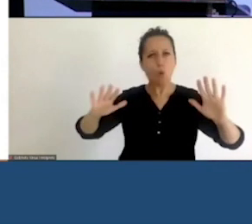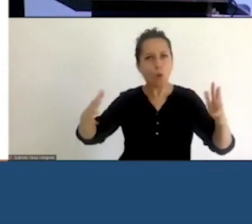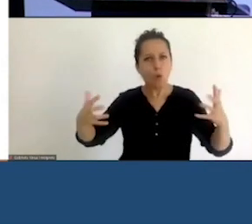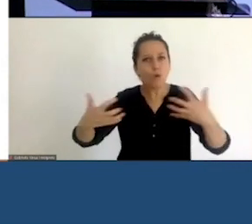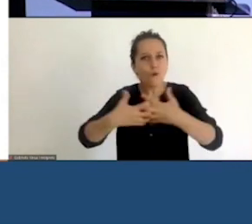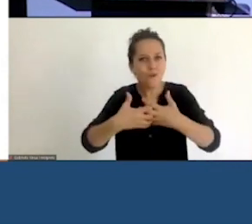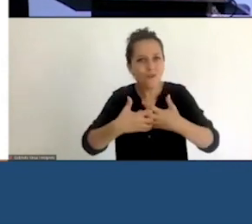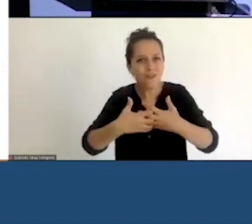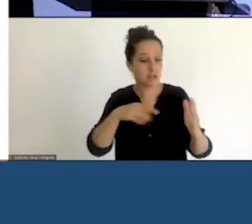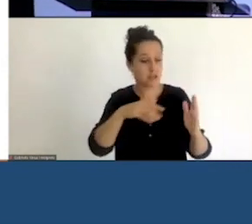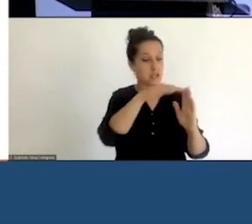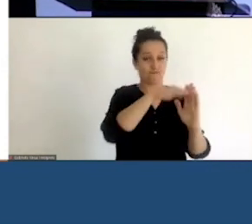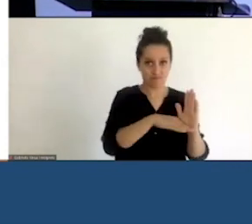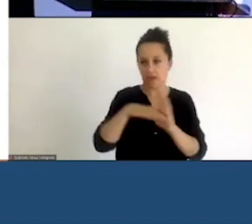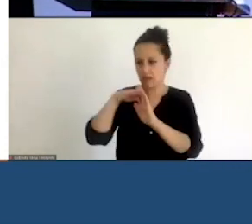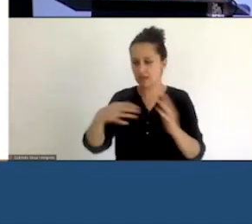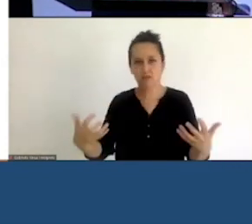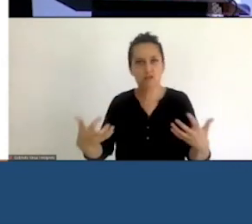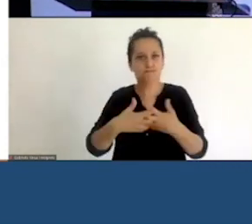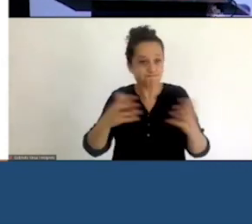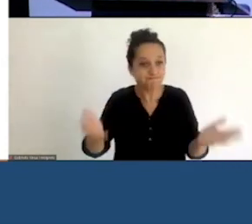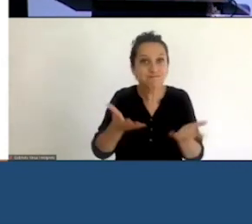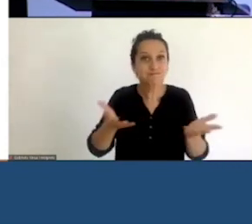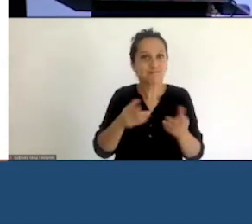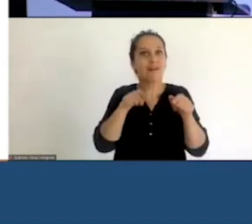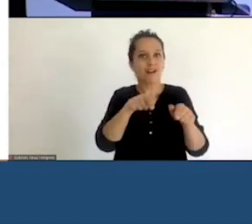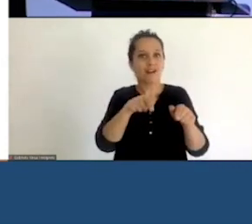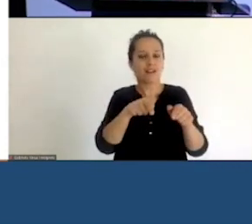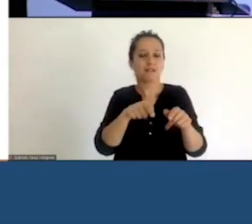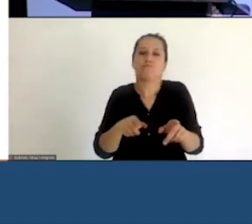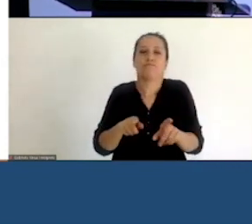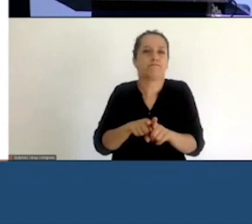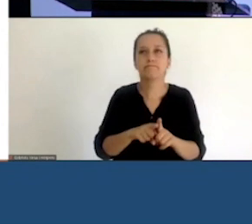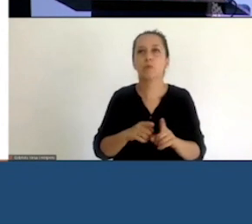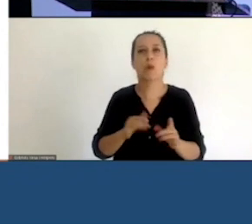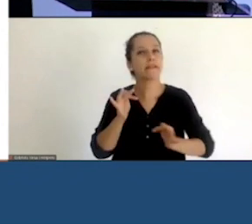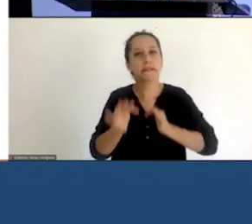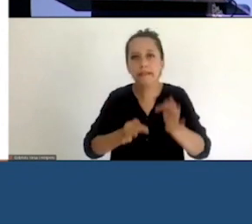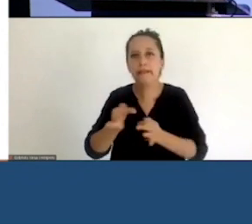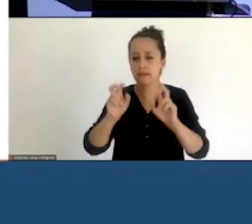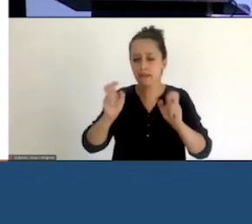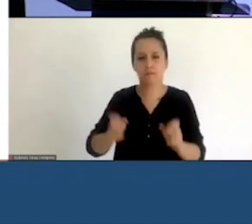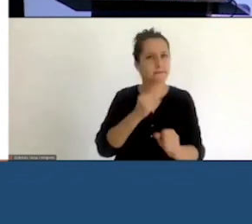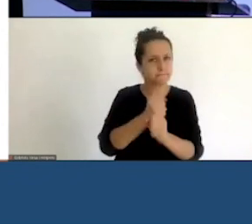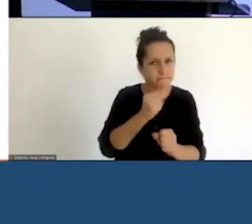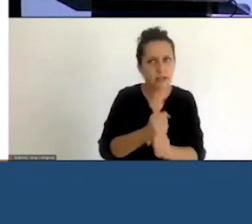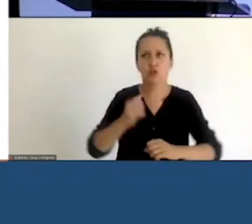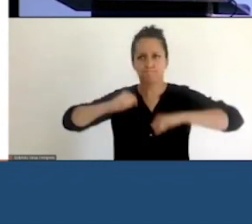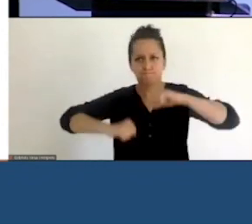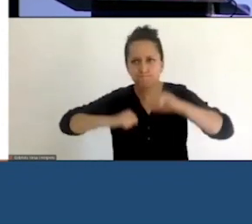it fosters, because it draws on certain strategies. It looks at employment,